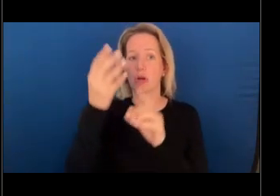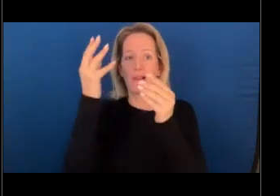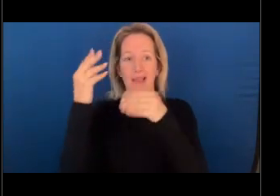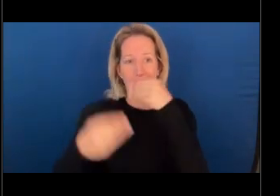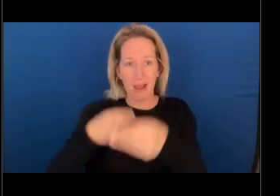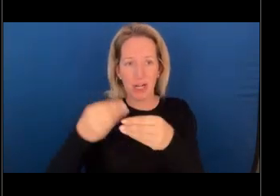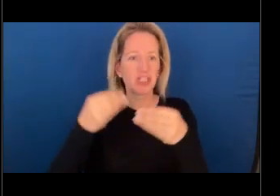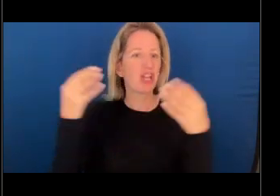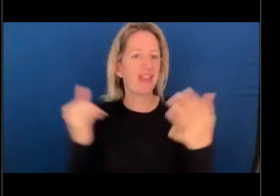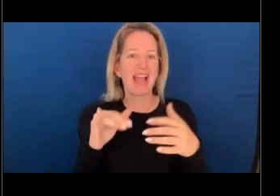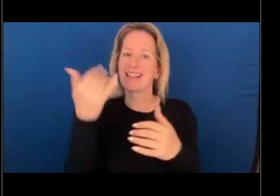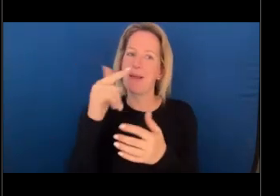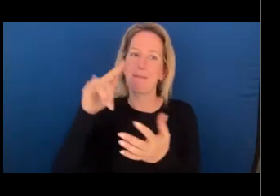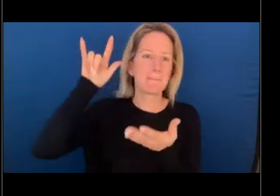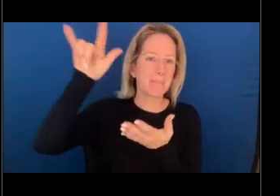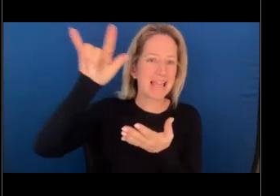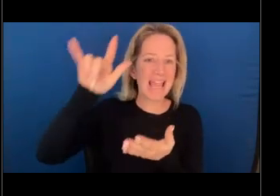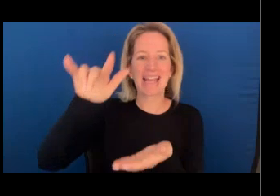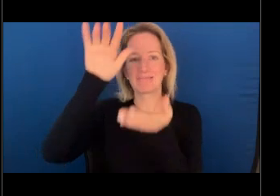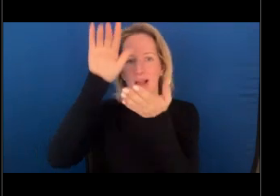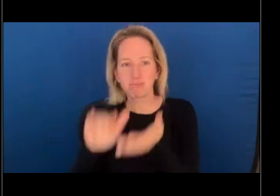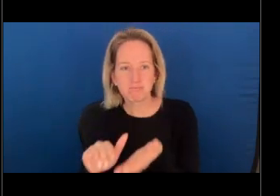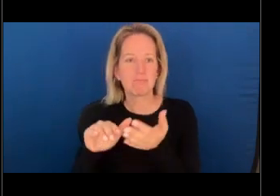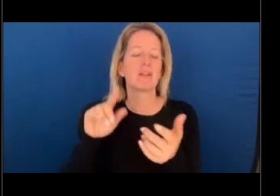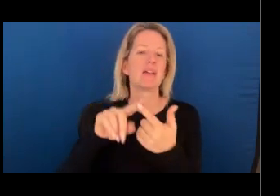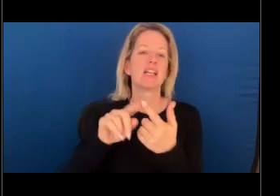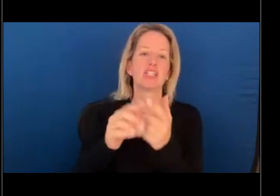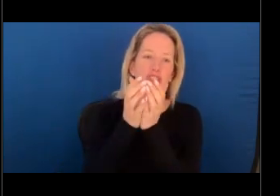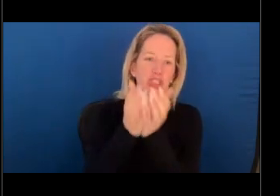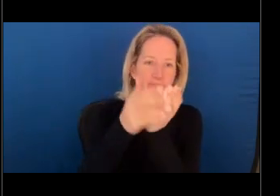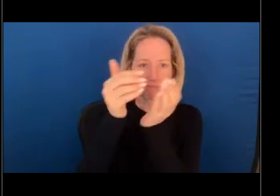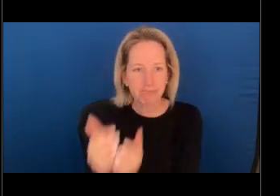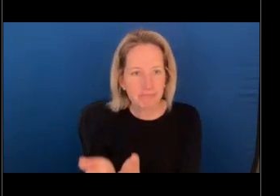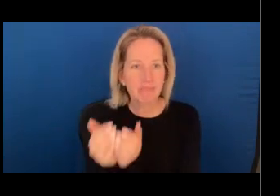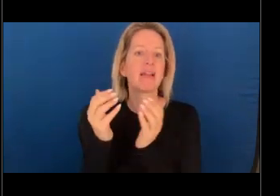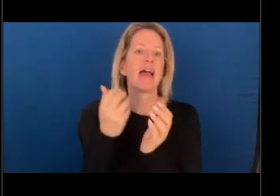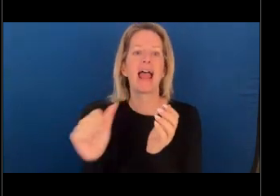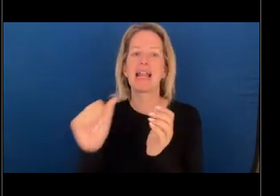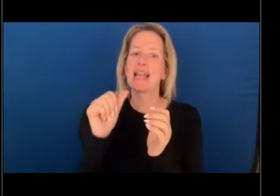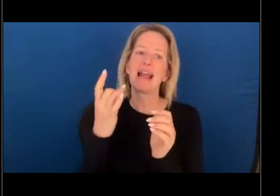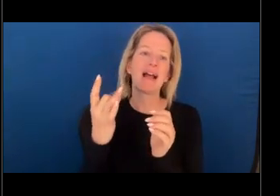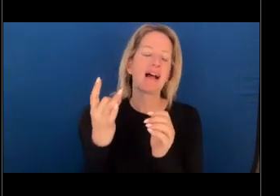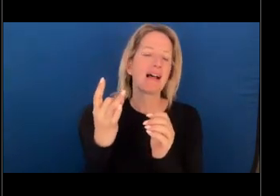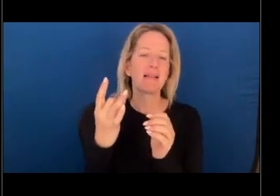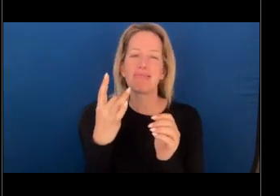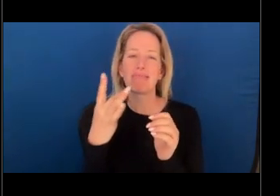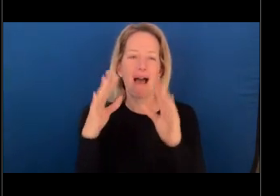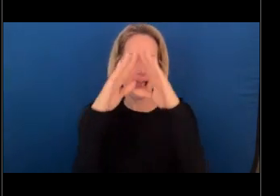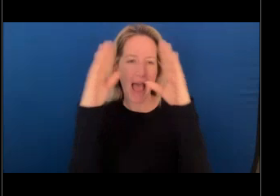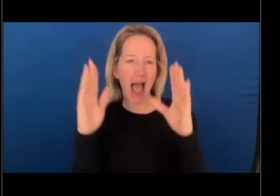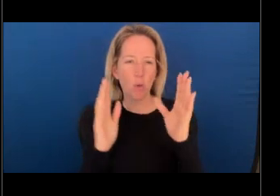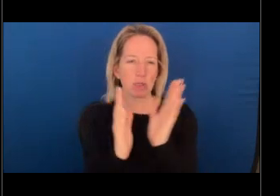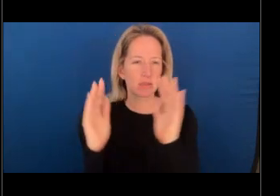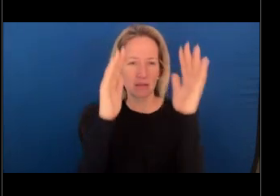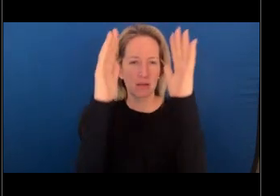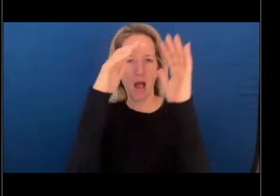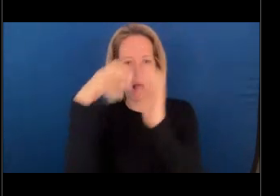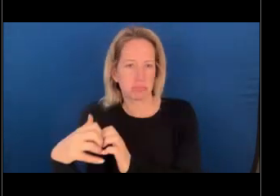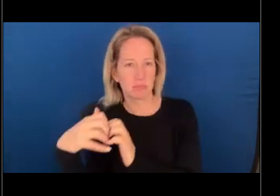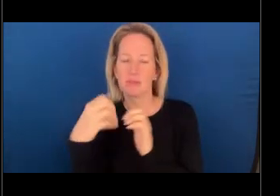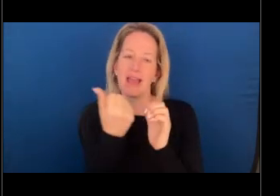sunken planes, Paleolithic middens, breakwalls, lighthouses, all of the remains of human history at